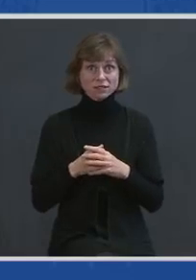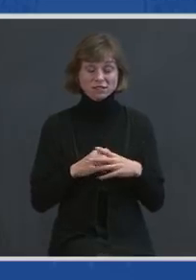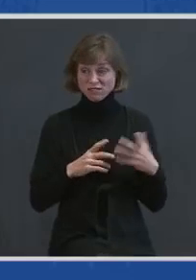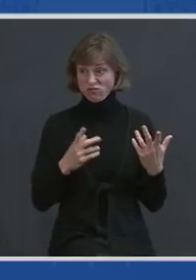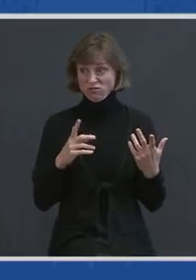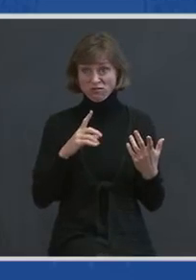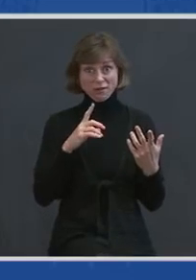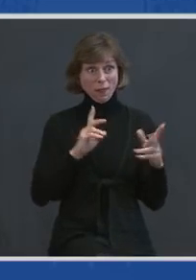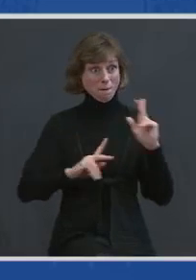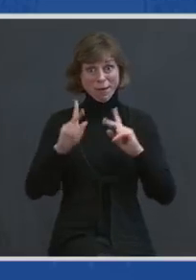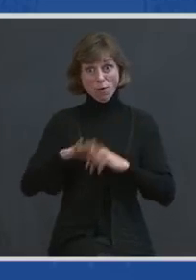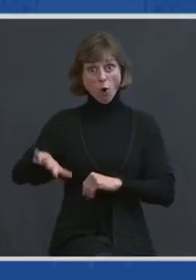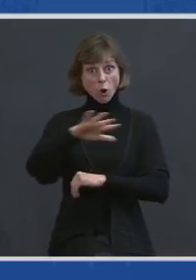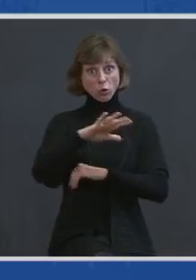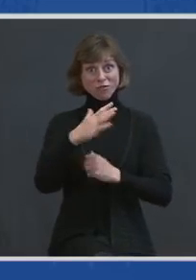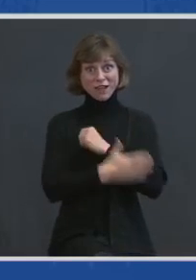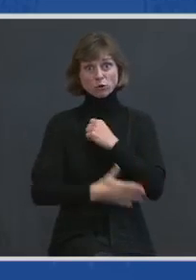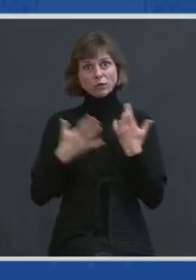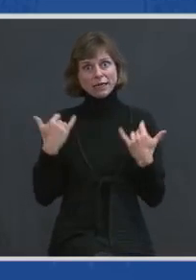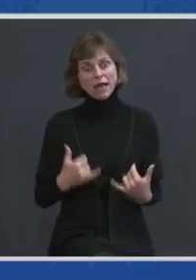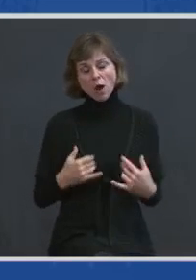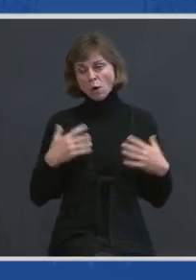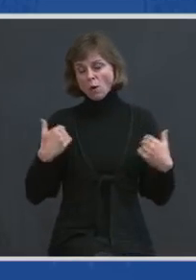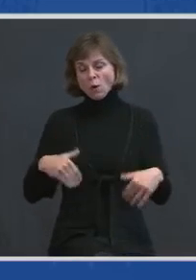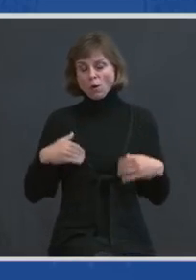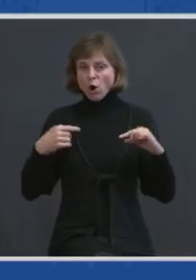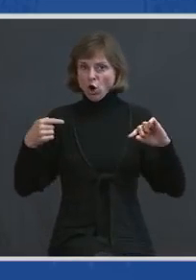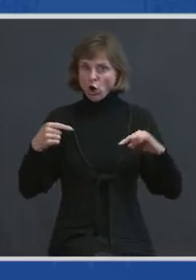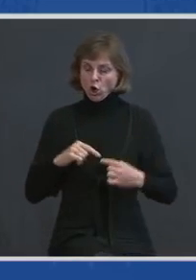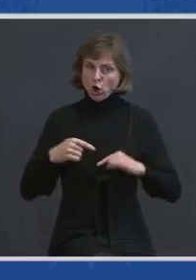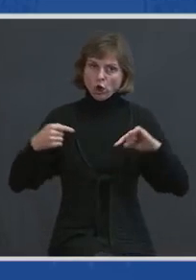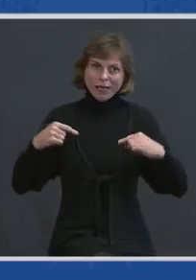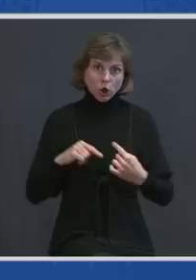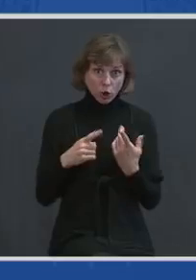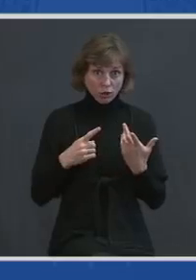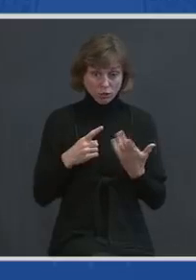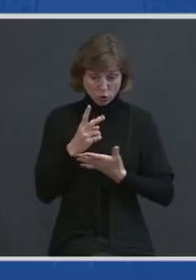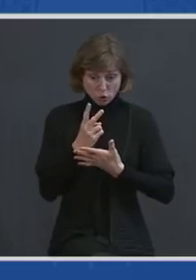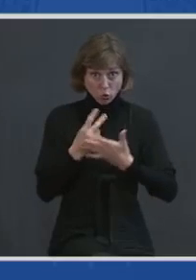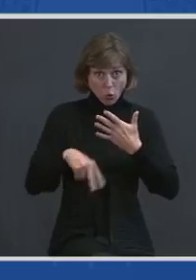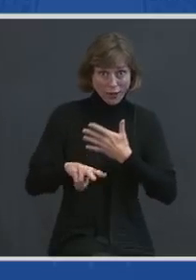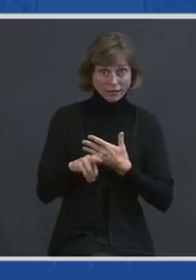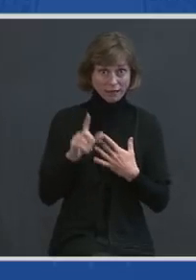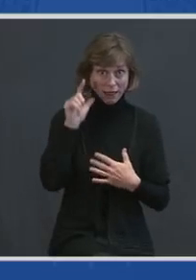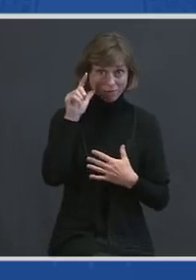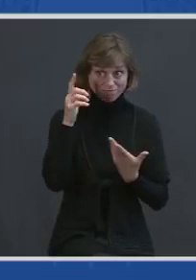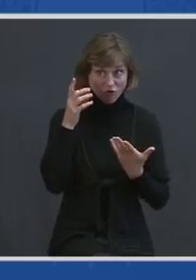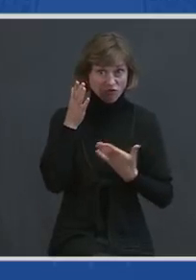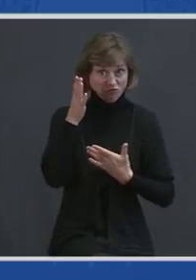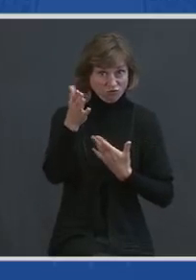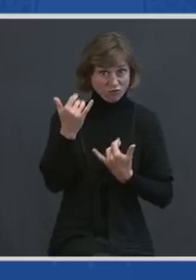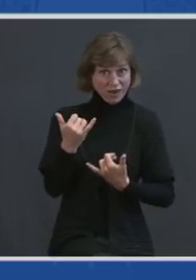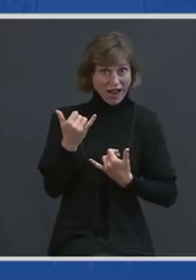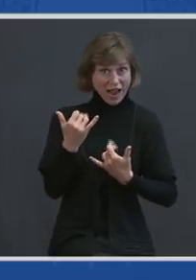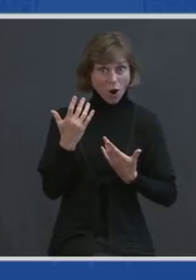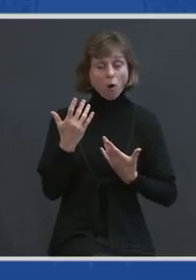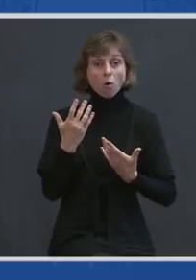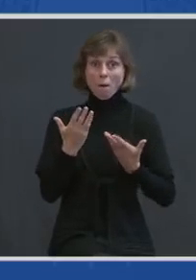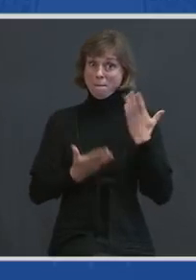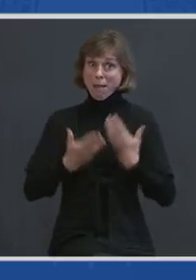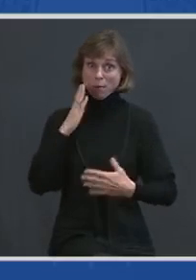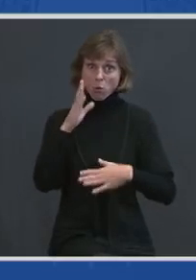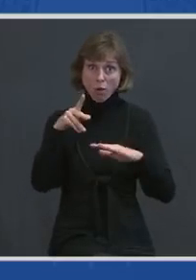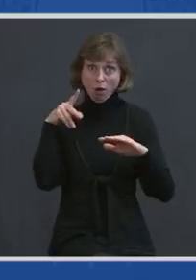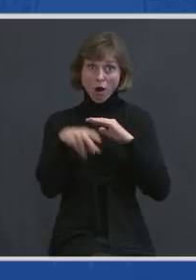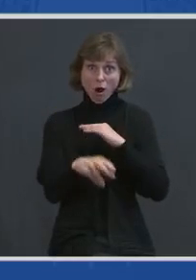now with less than 2 weeks from enhanced unemployment checks being cut out, and 7 million